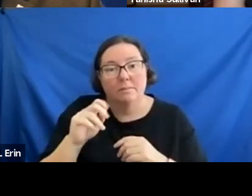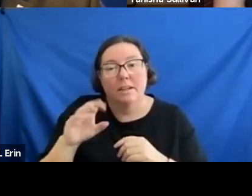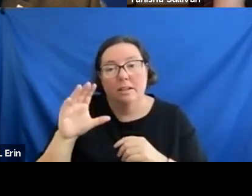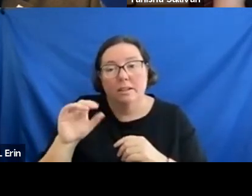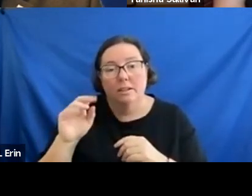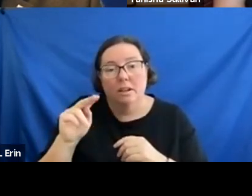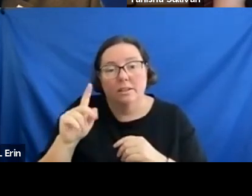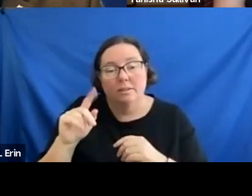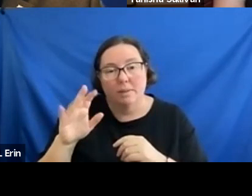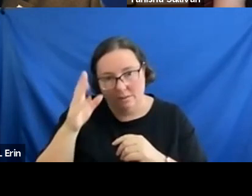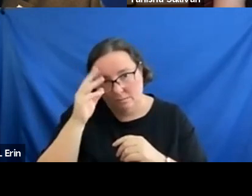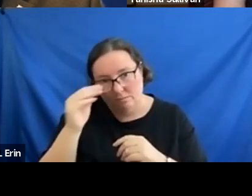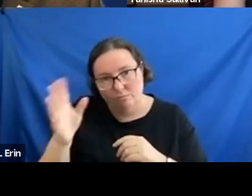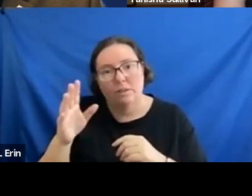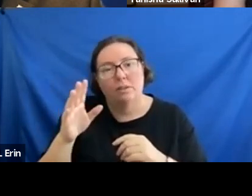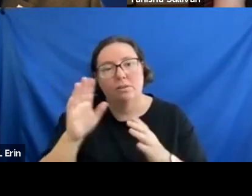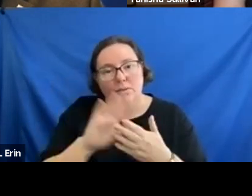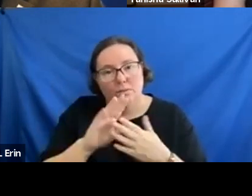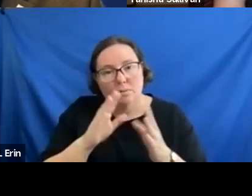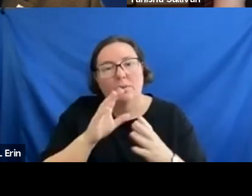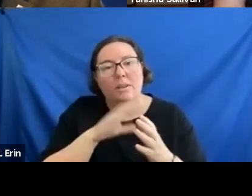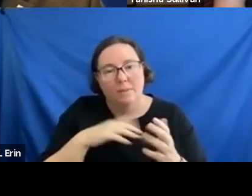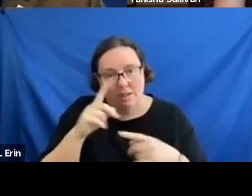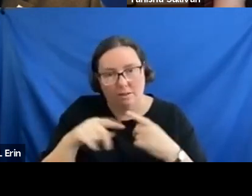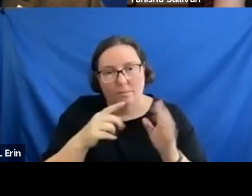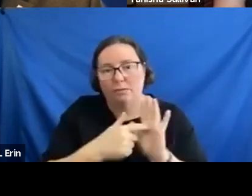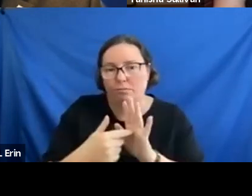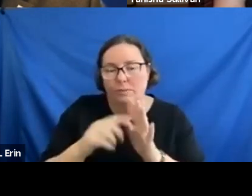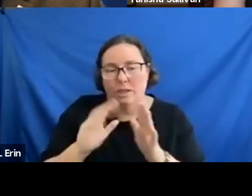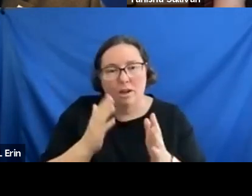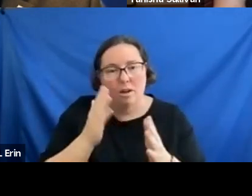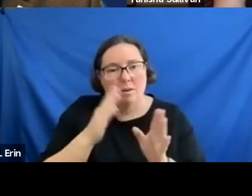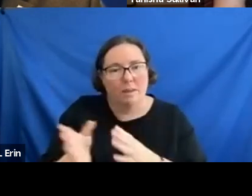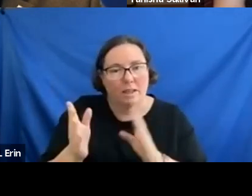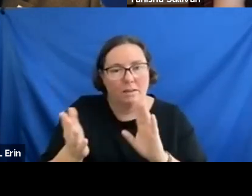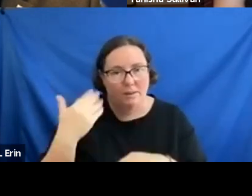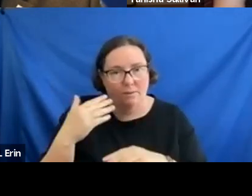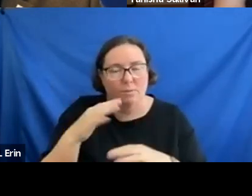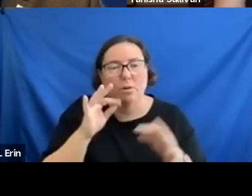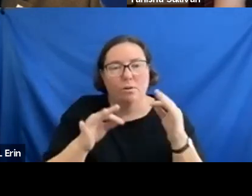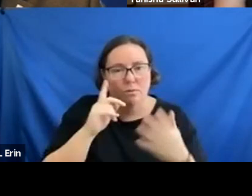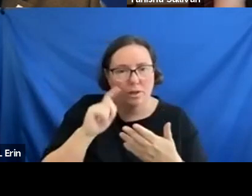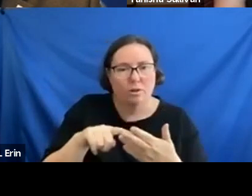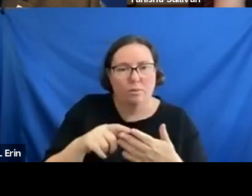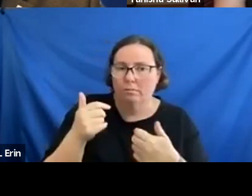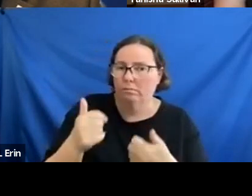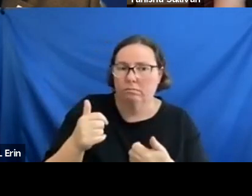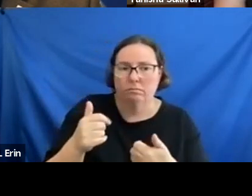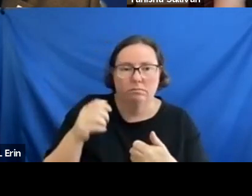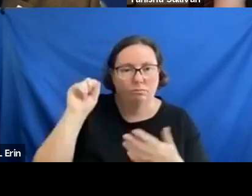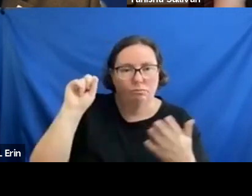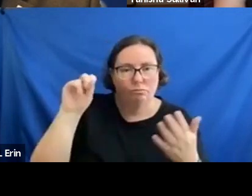school committee in presenting our plan. One of the things that the court noticed in ruling that it was